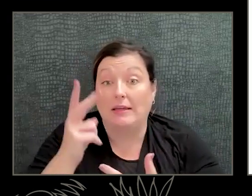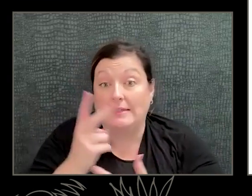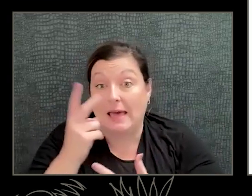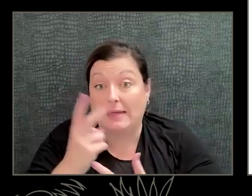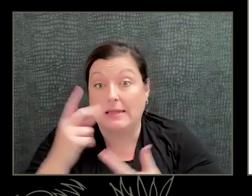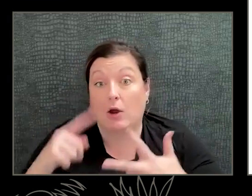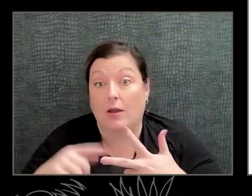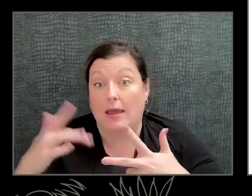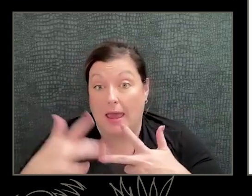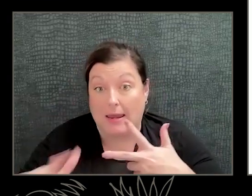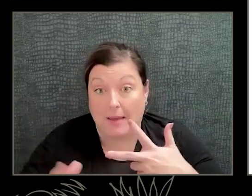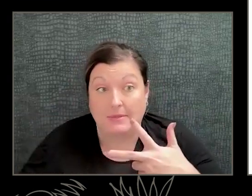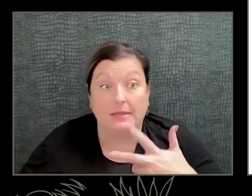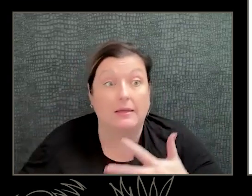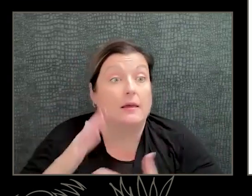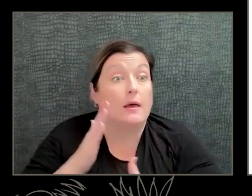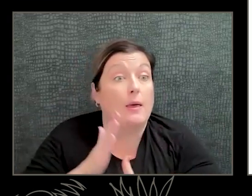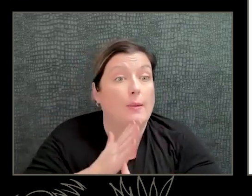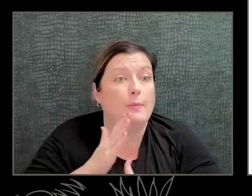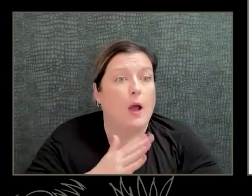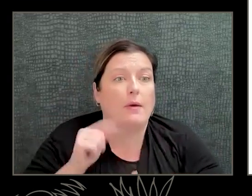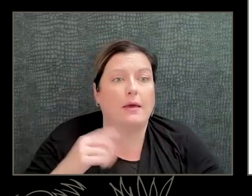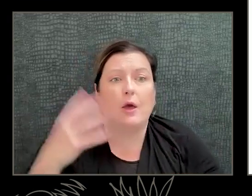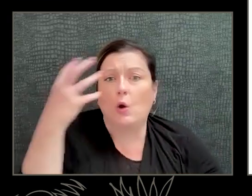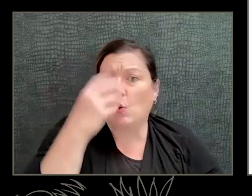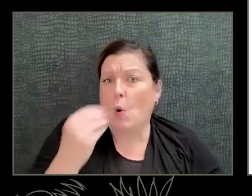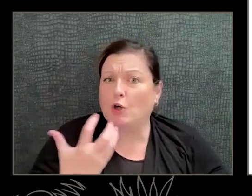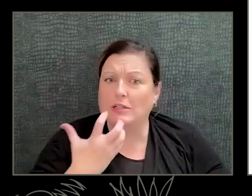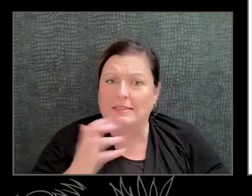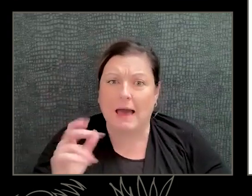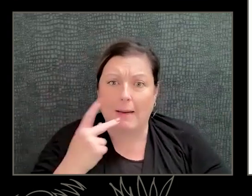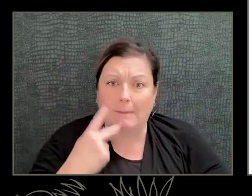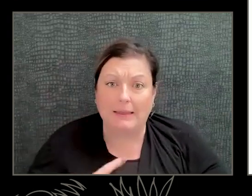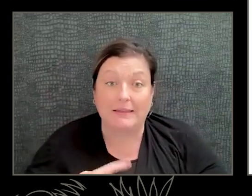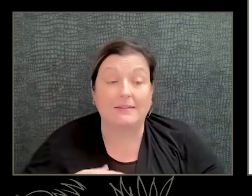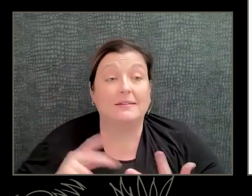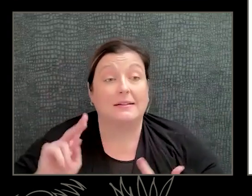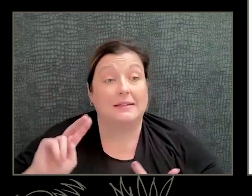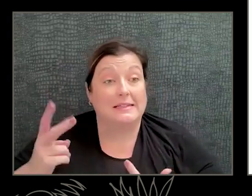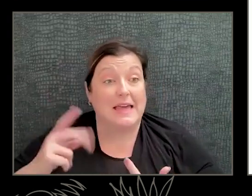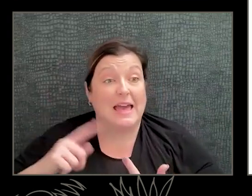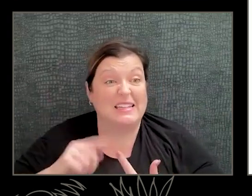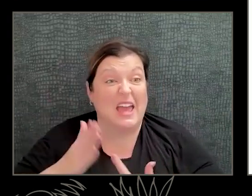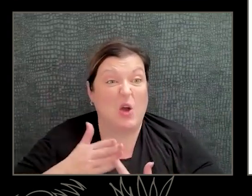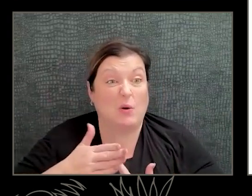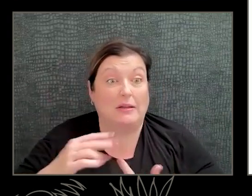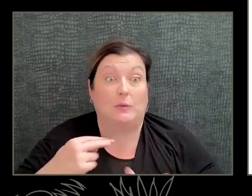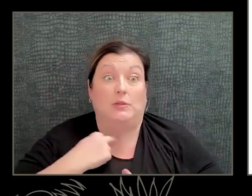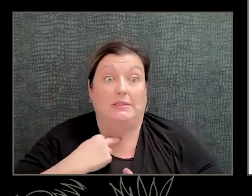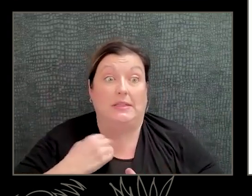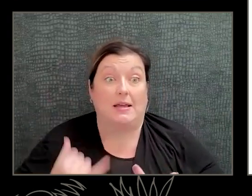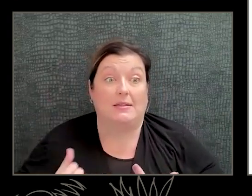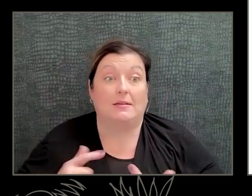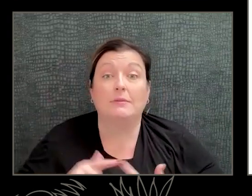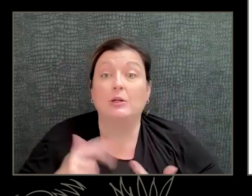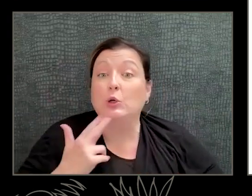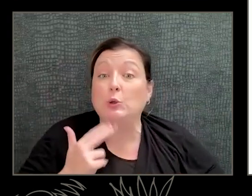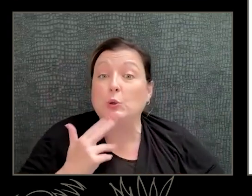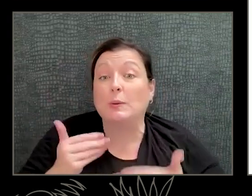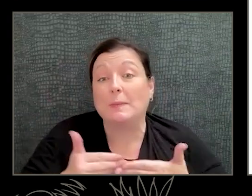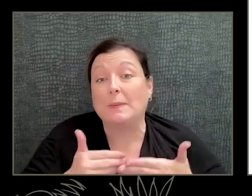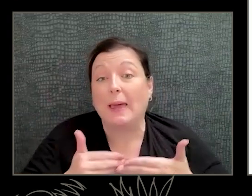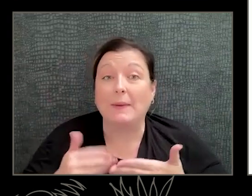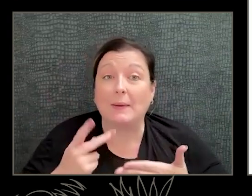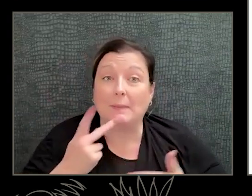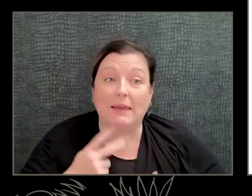empty. Our primary is this gorgeous hot pink. Our secondary, which it looks like we're stuck on right now, is this cute baby pink.